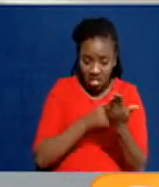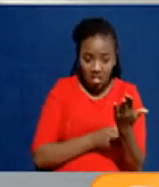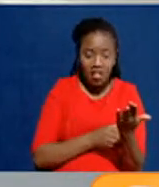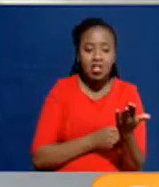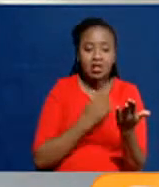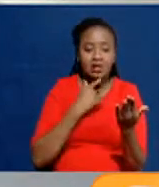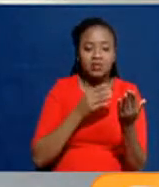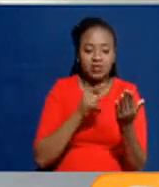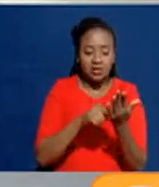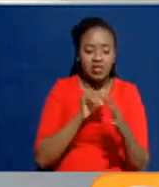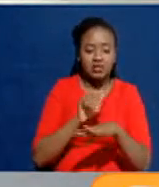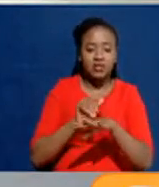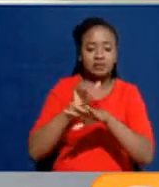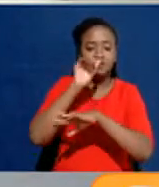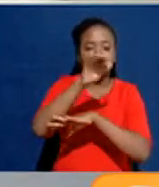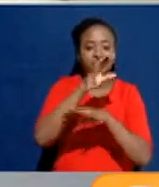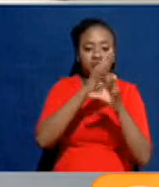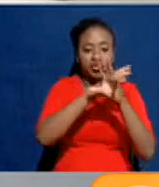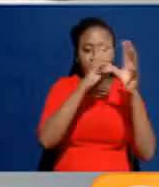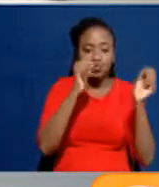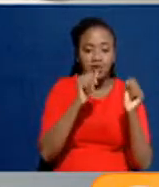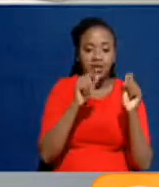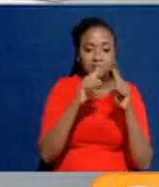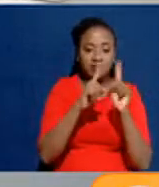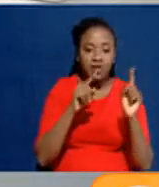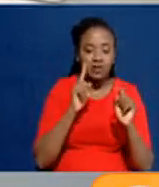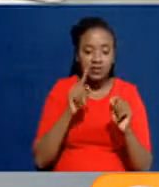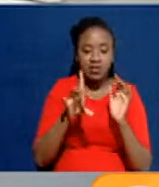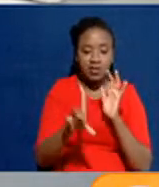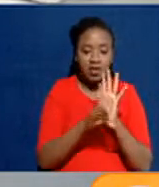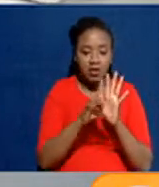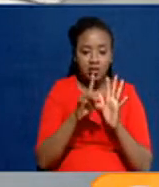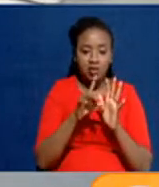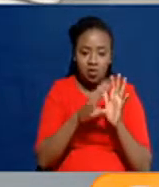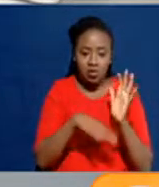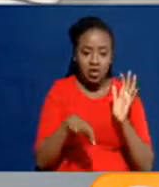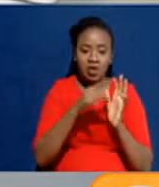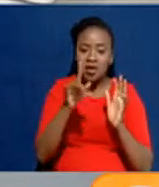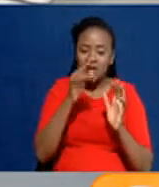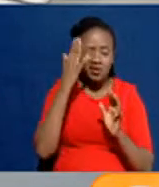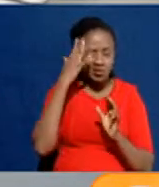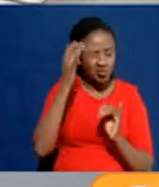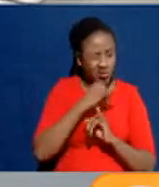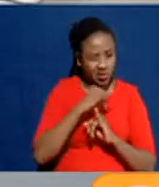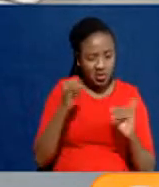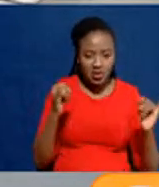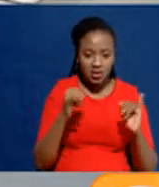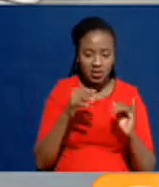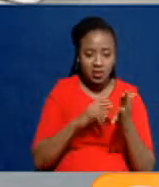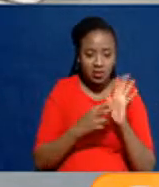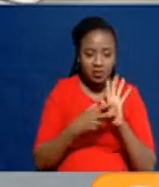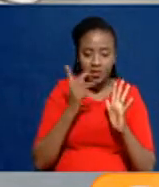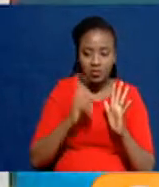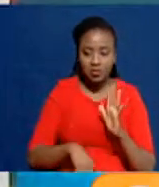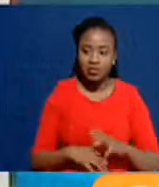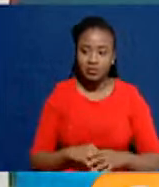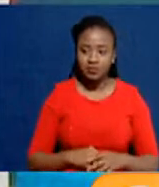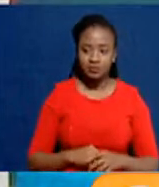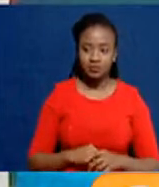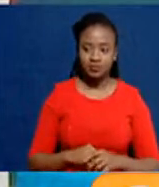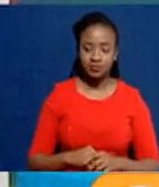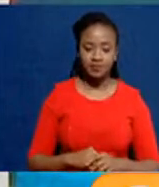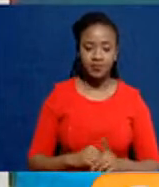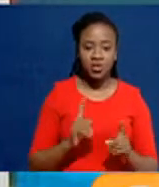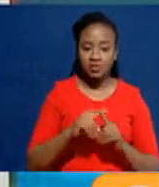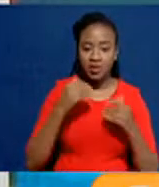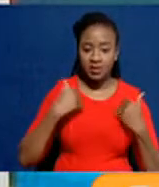to the president. He's in the legal ecosystem, and he knows what he's talking about. I don't know if it is